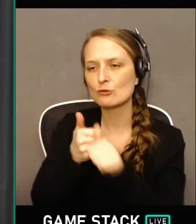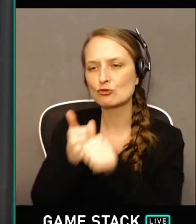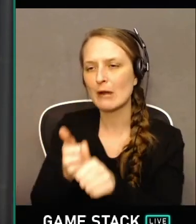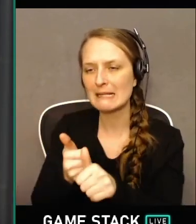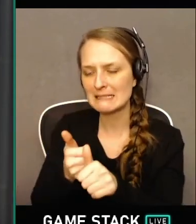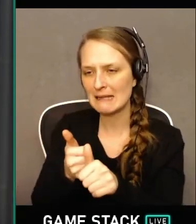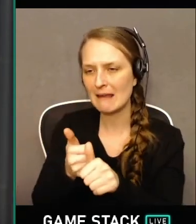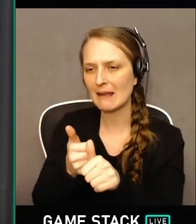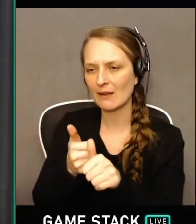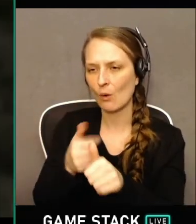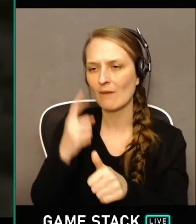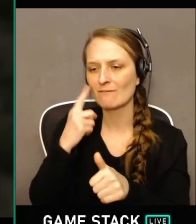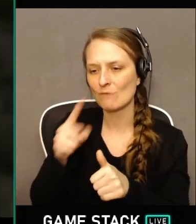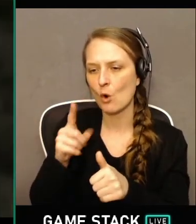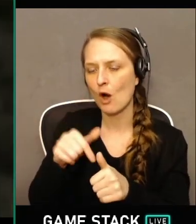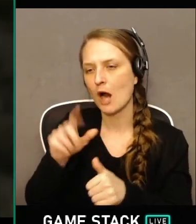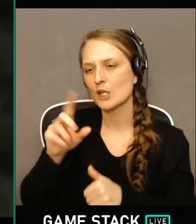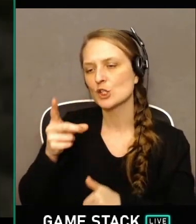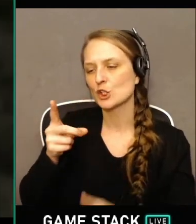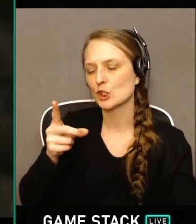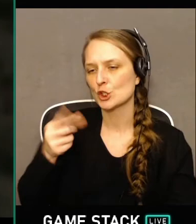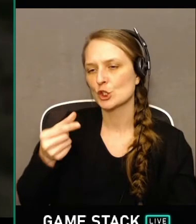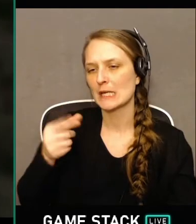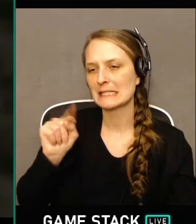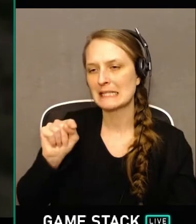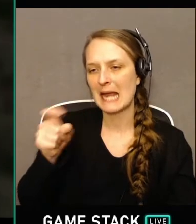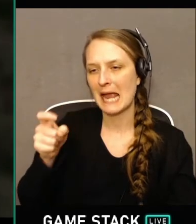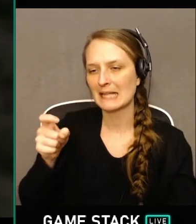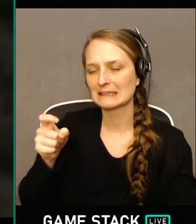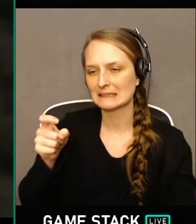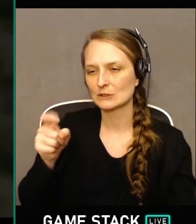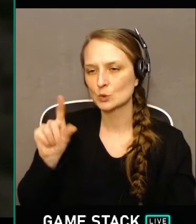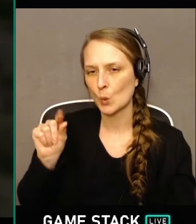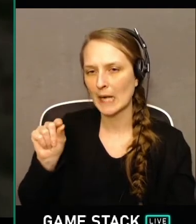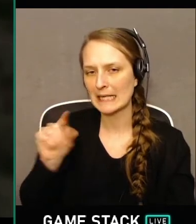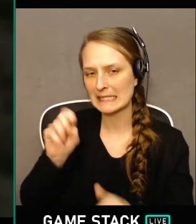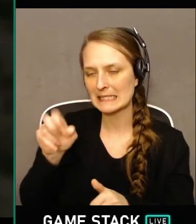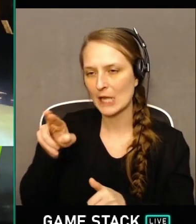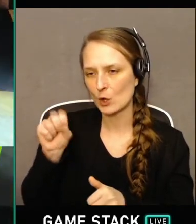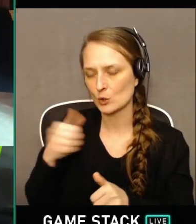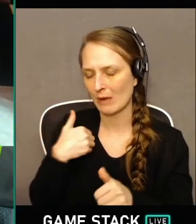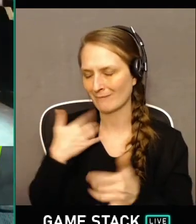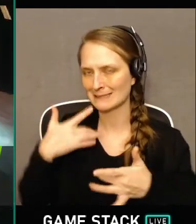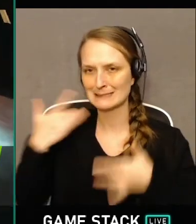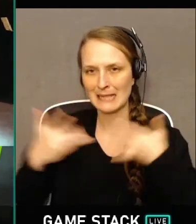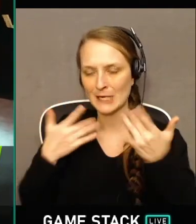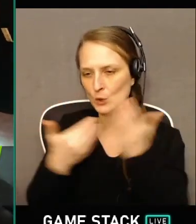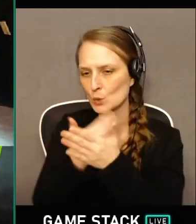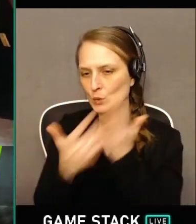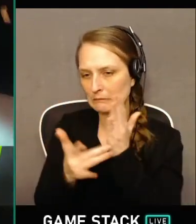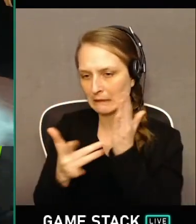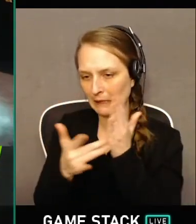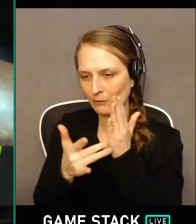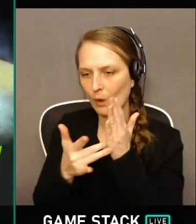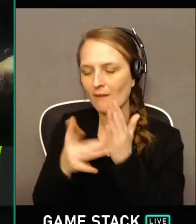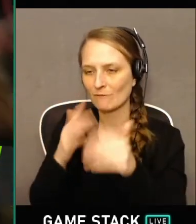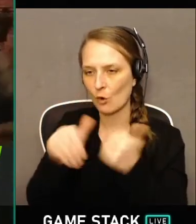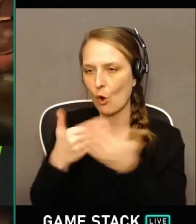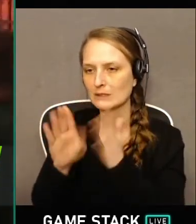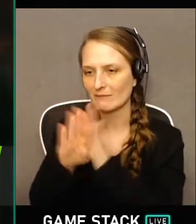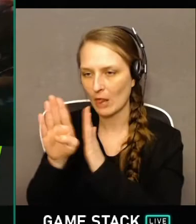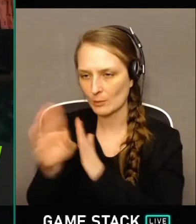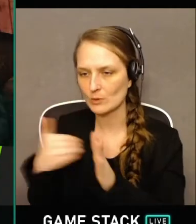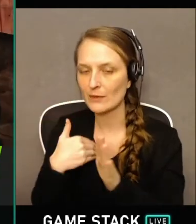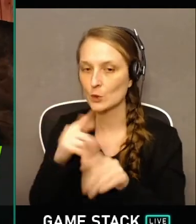GeForce RTX 20 series. We have remained at the cutting edge of this exciting new technology, equipping developers with the tools and software